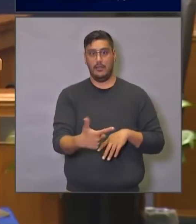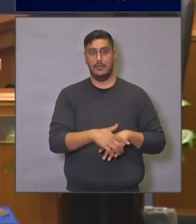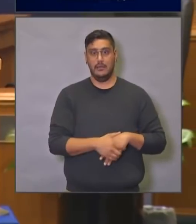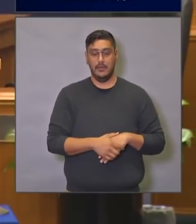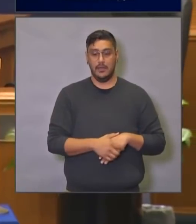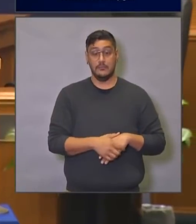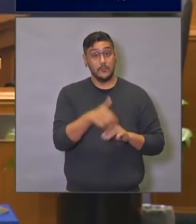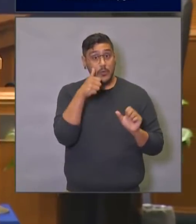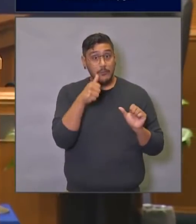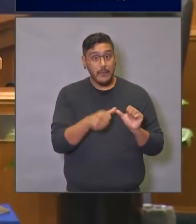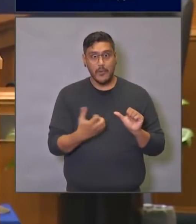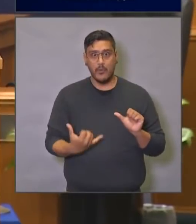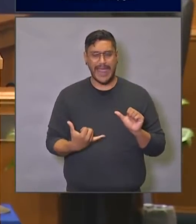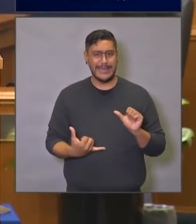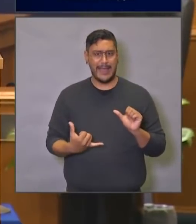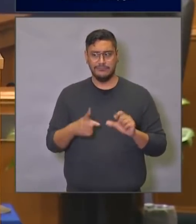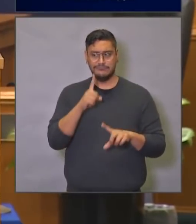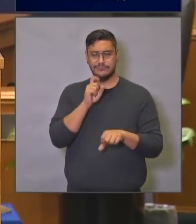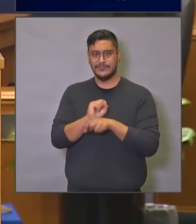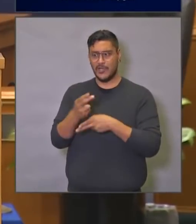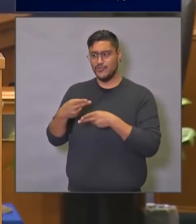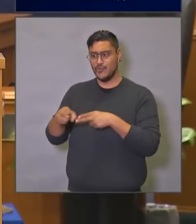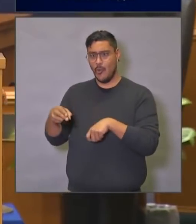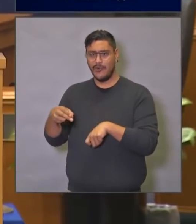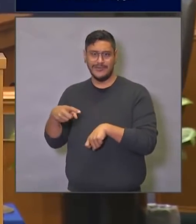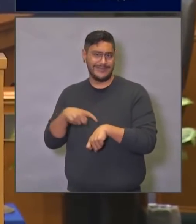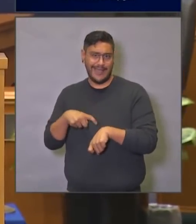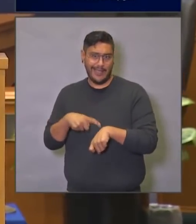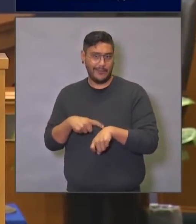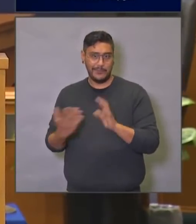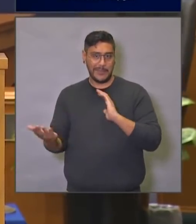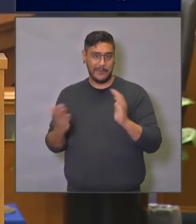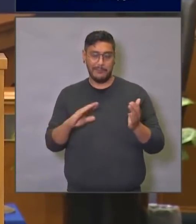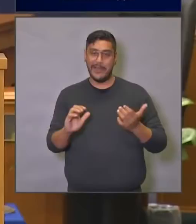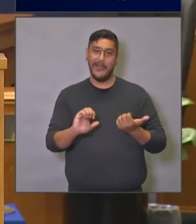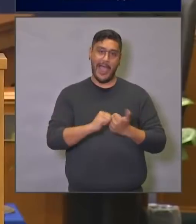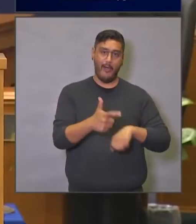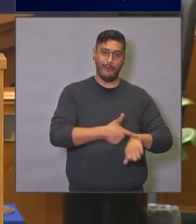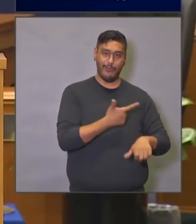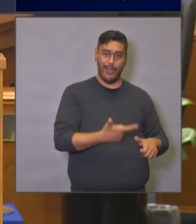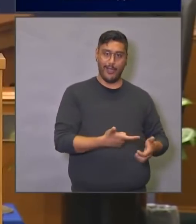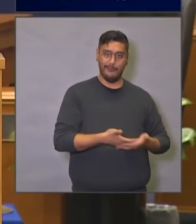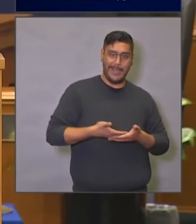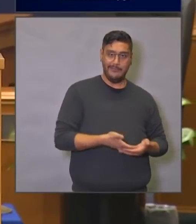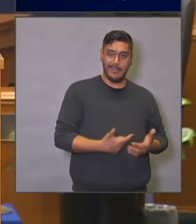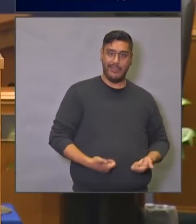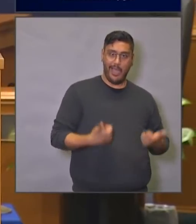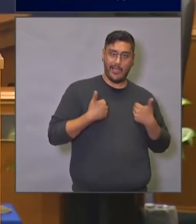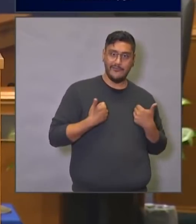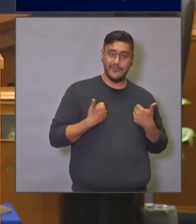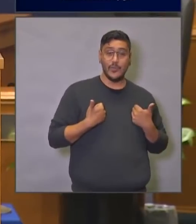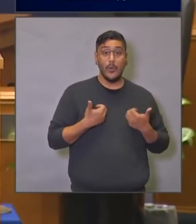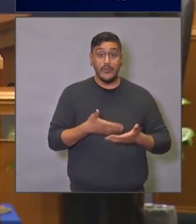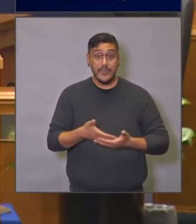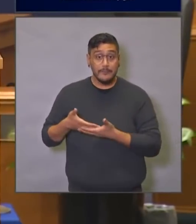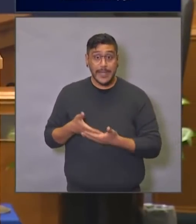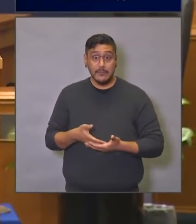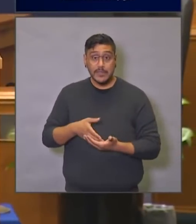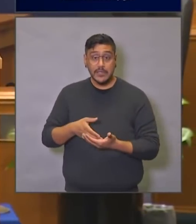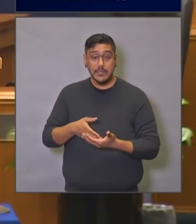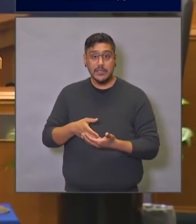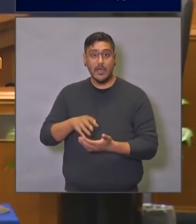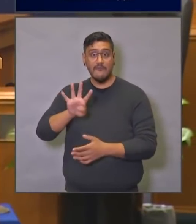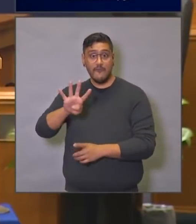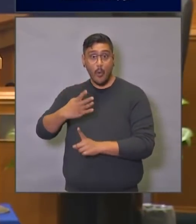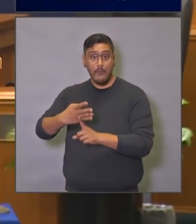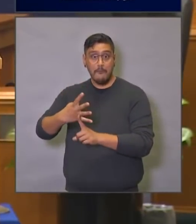very short time period relative to the life of those children. So the 4-month-old was not a recent